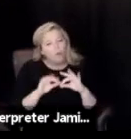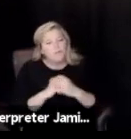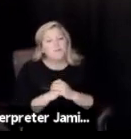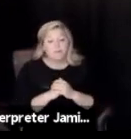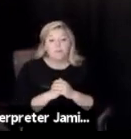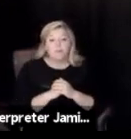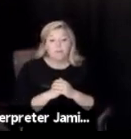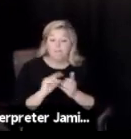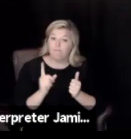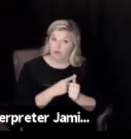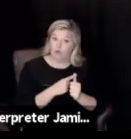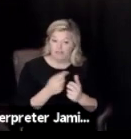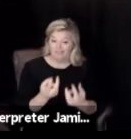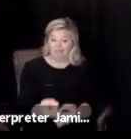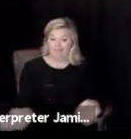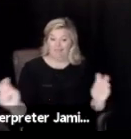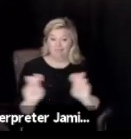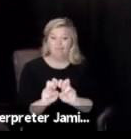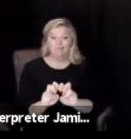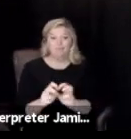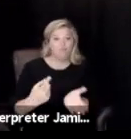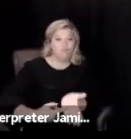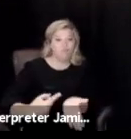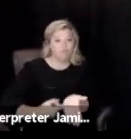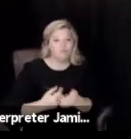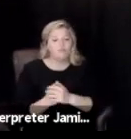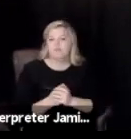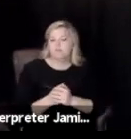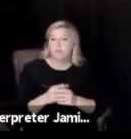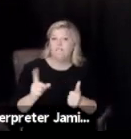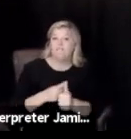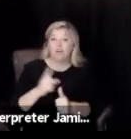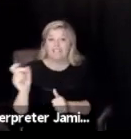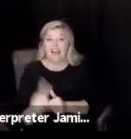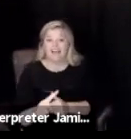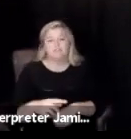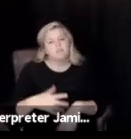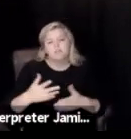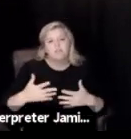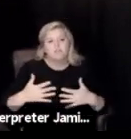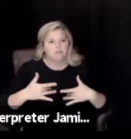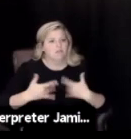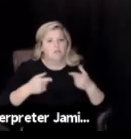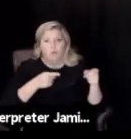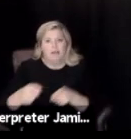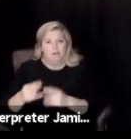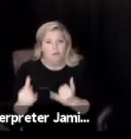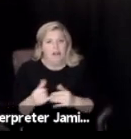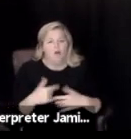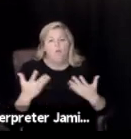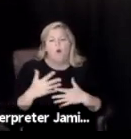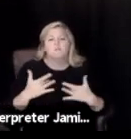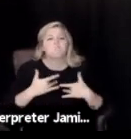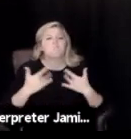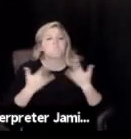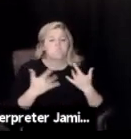they're asking is, what's happening? What's happening right now? What is the buzz all